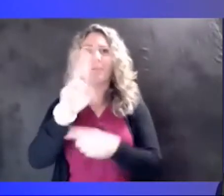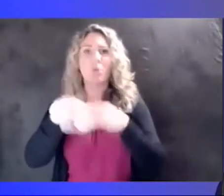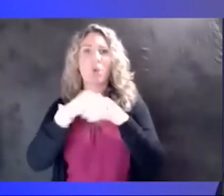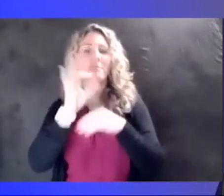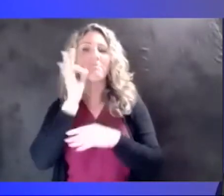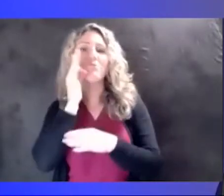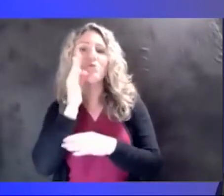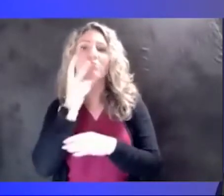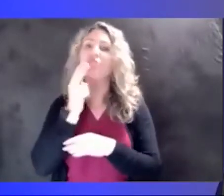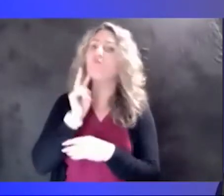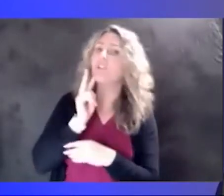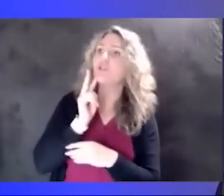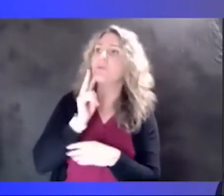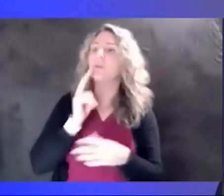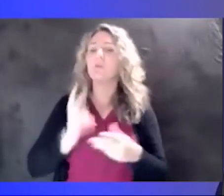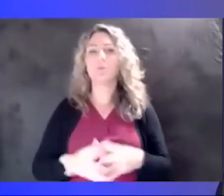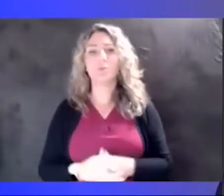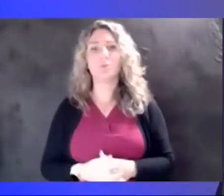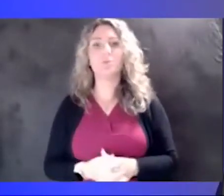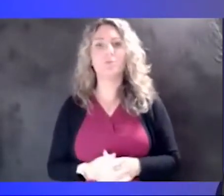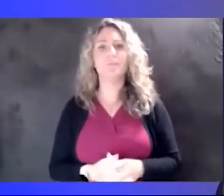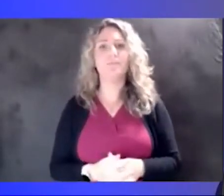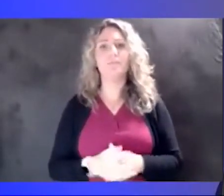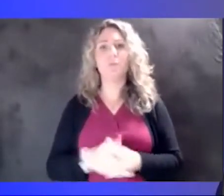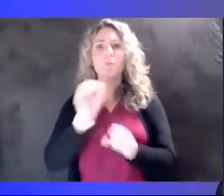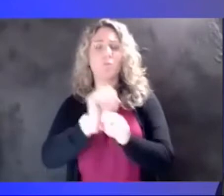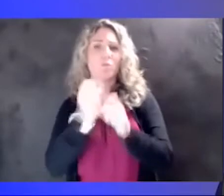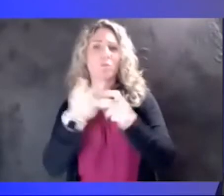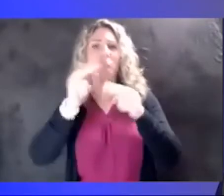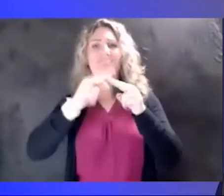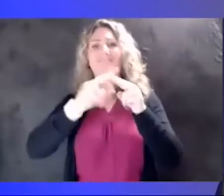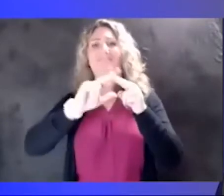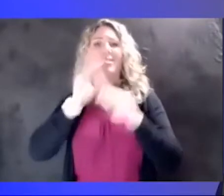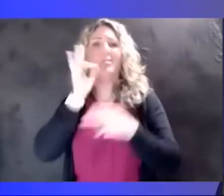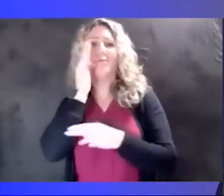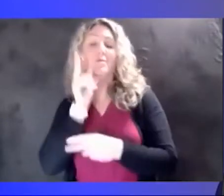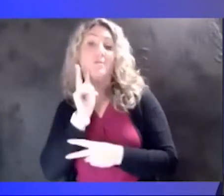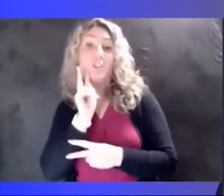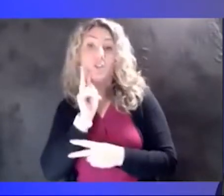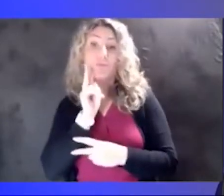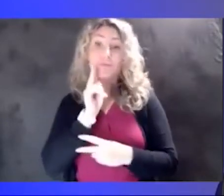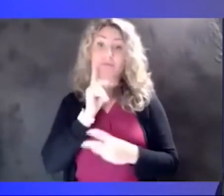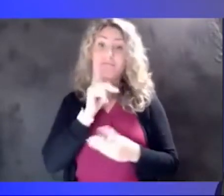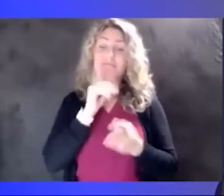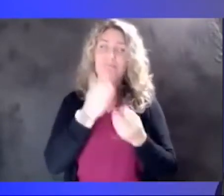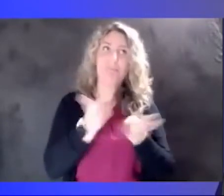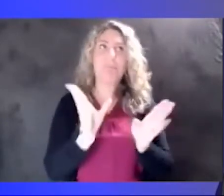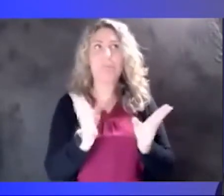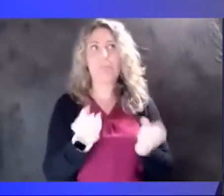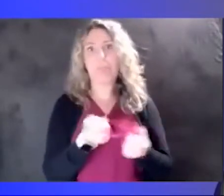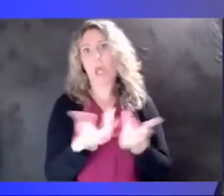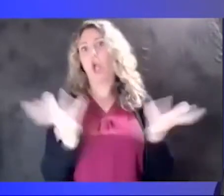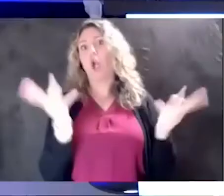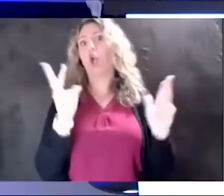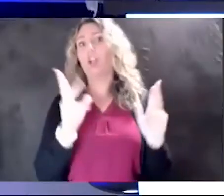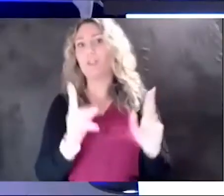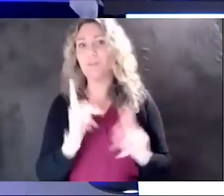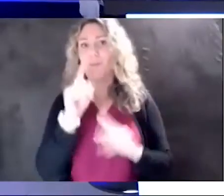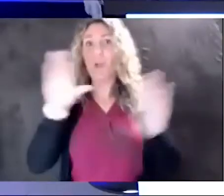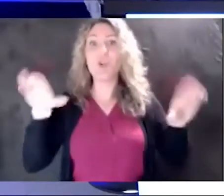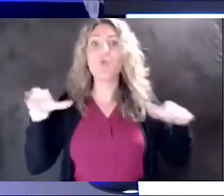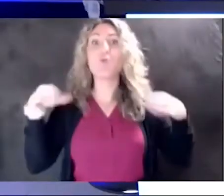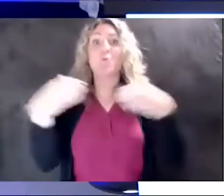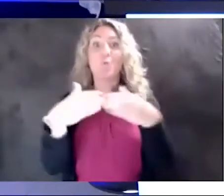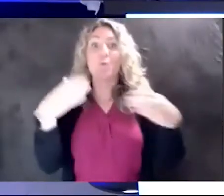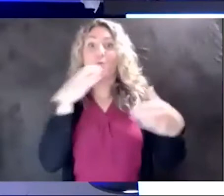vegetable? Just work on increasing fruits and vegetables. That was kind of plural, but one group of things. One food group.